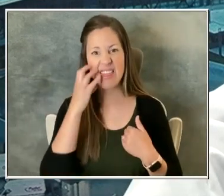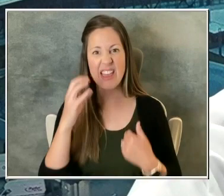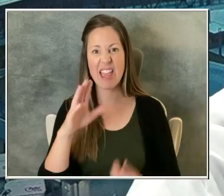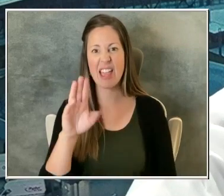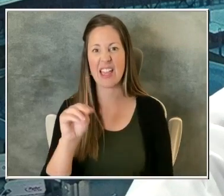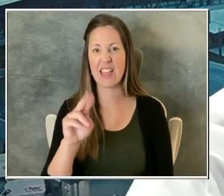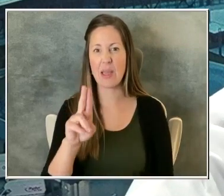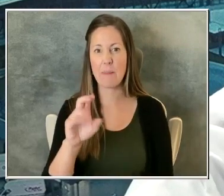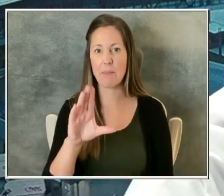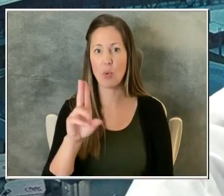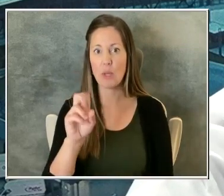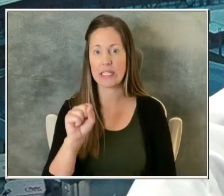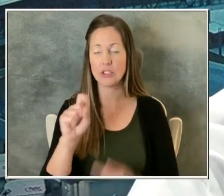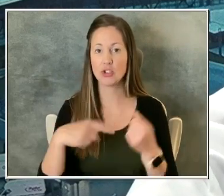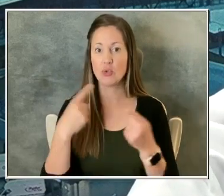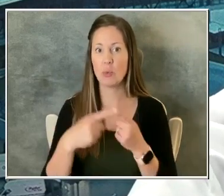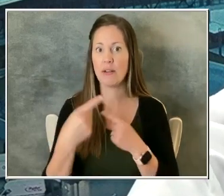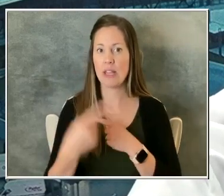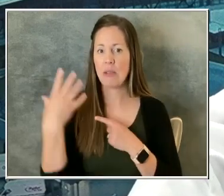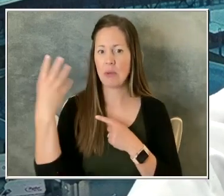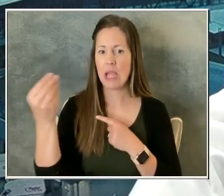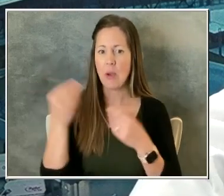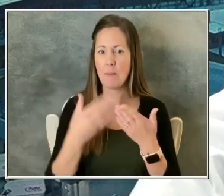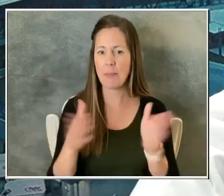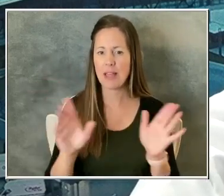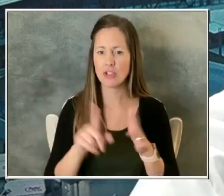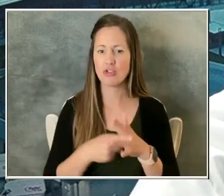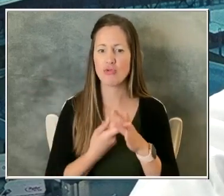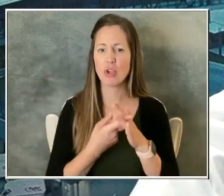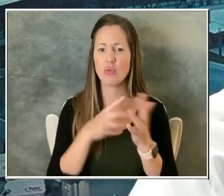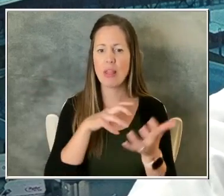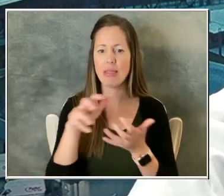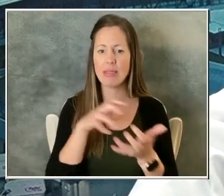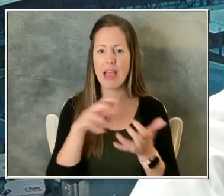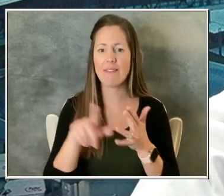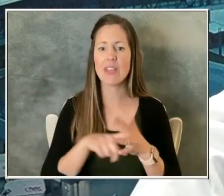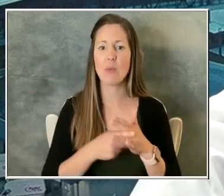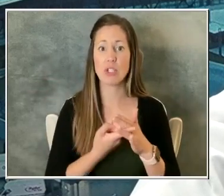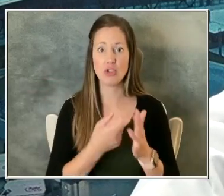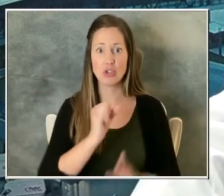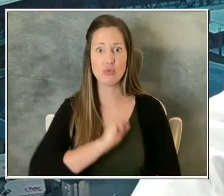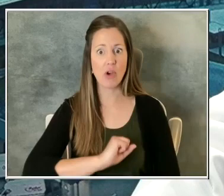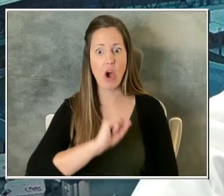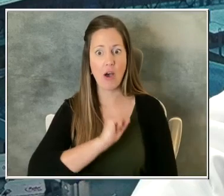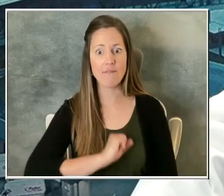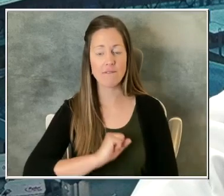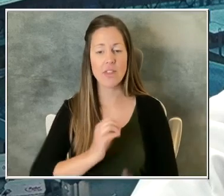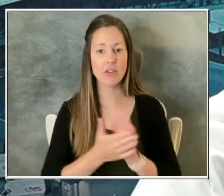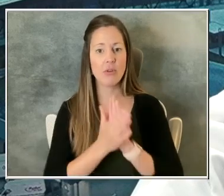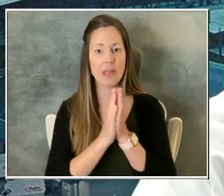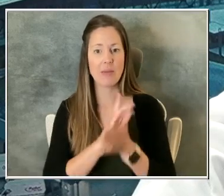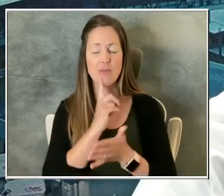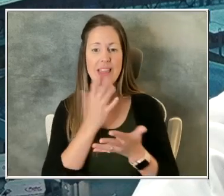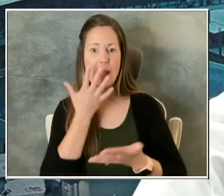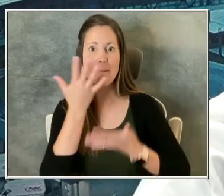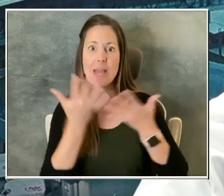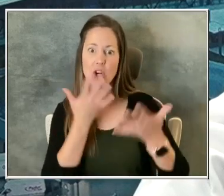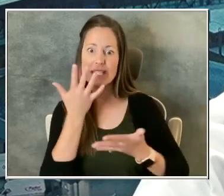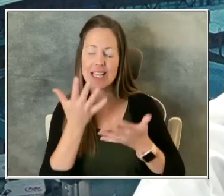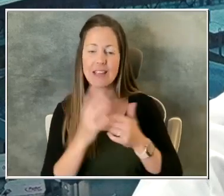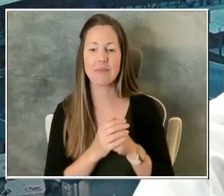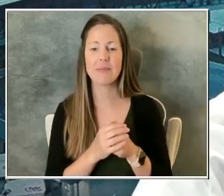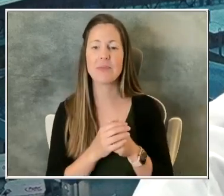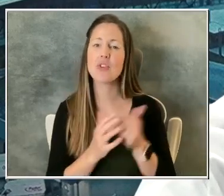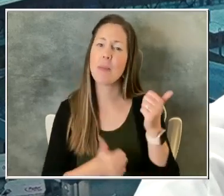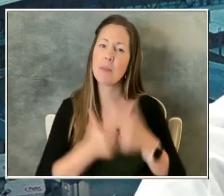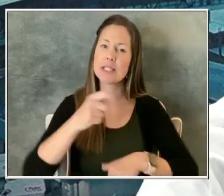went out in public and they started to laugh, they'd start to cough. And so it became this embarrassing thing. So, by and large, CF patients